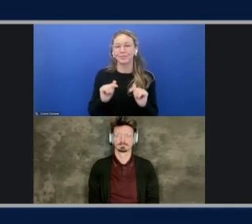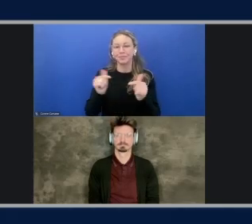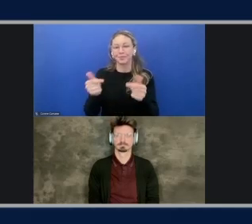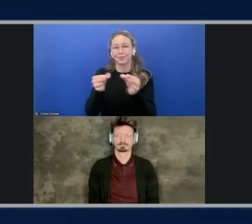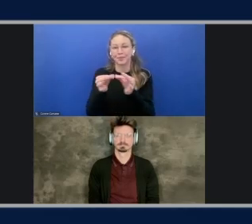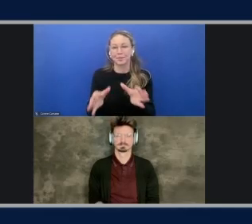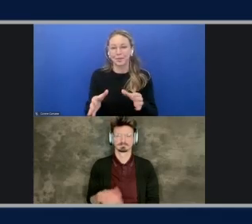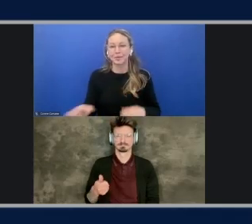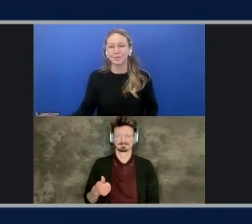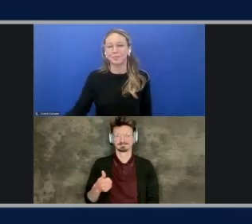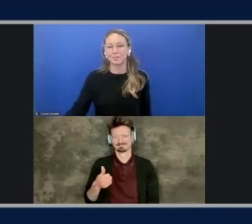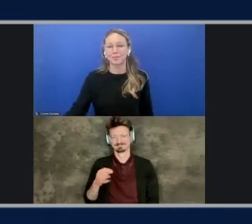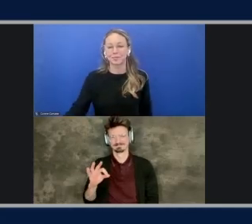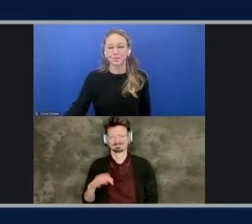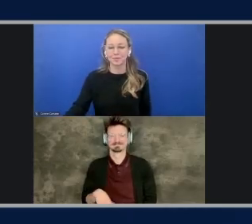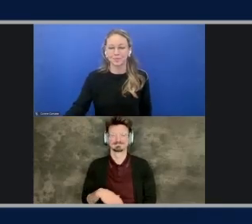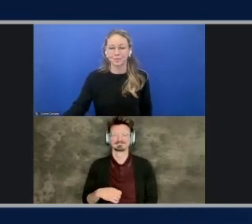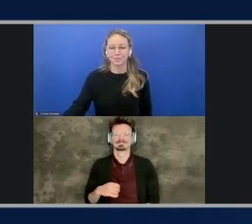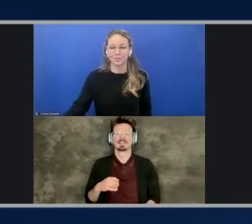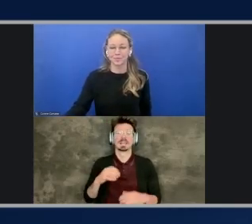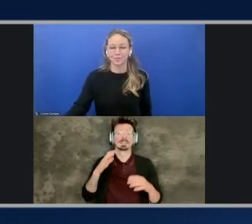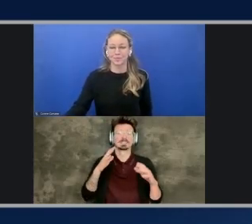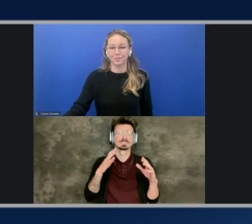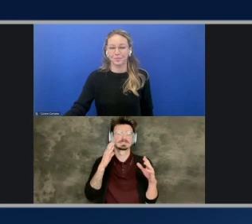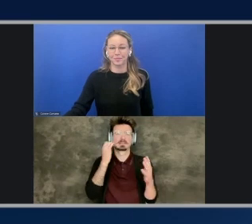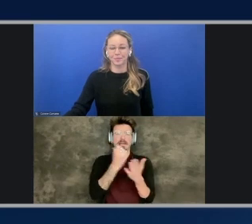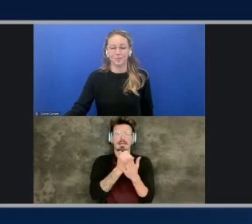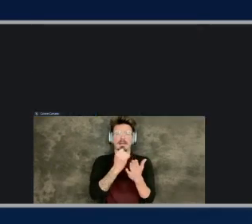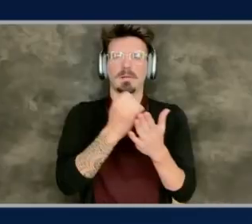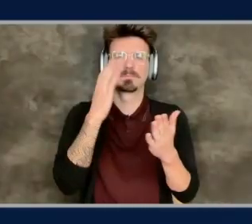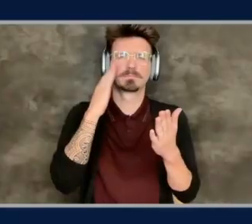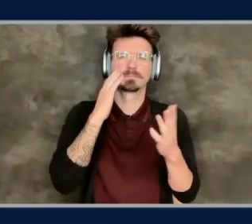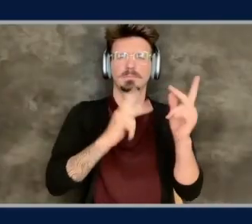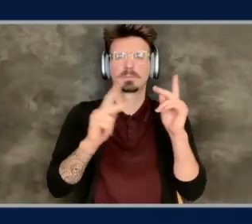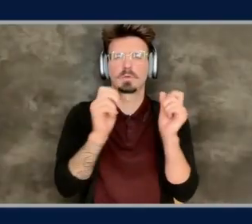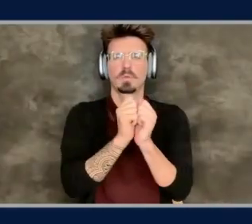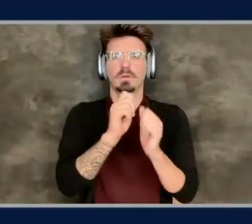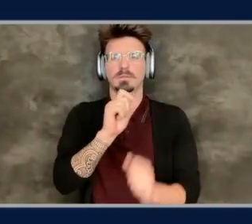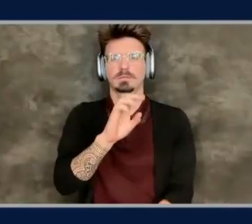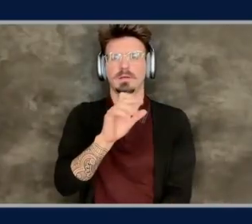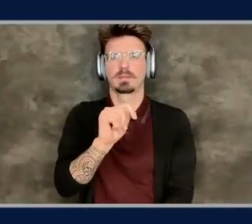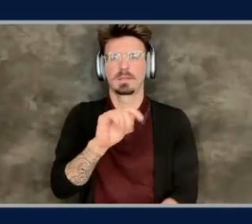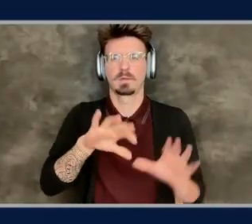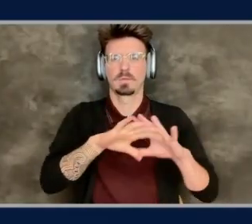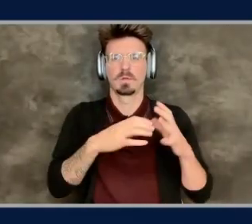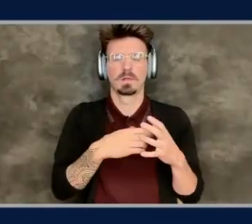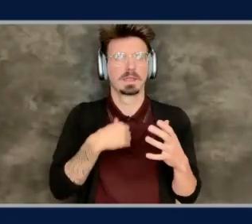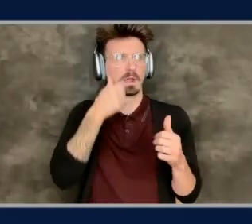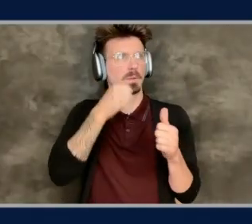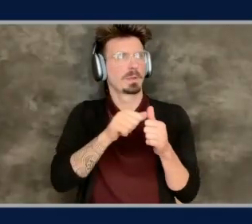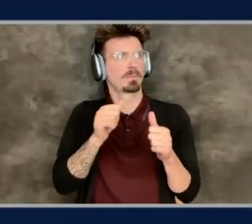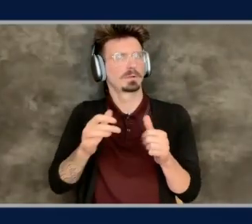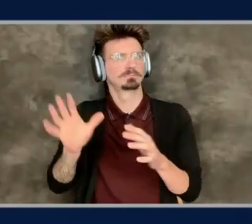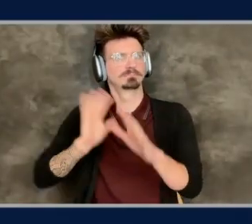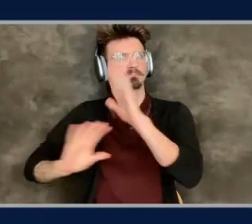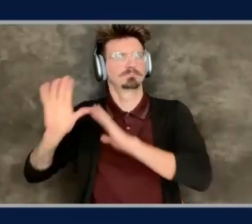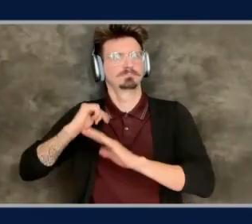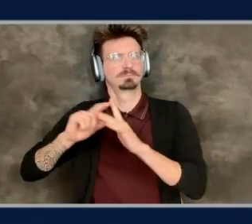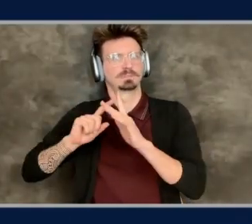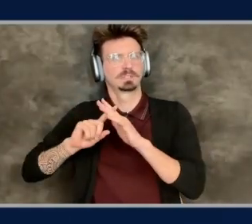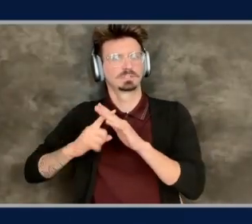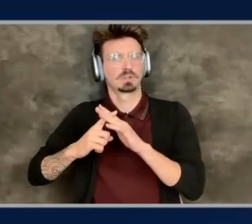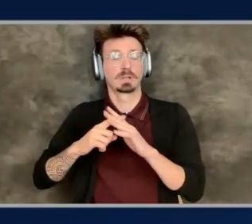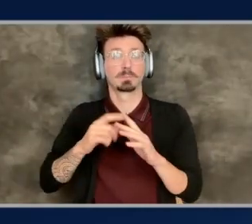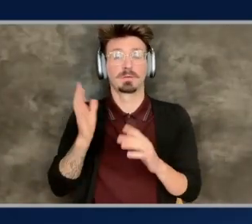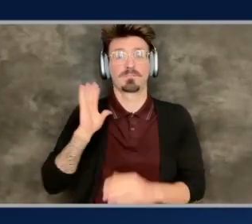are unfamiliar with the .NET world, you know, I don't have exact year. I remember when I started here, it used to be called .NET Core. That's when